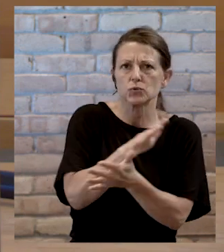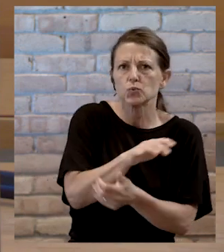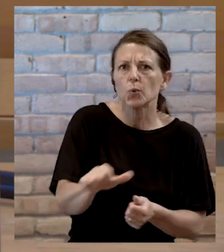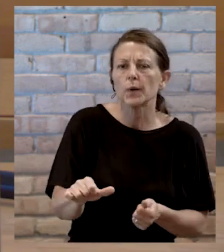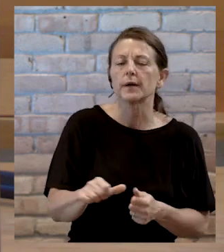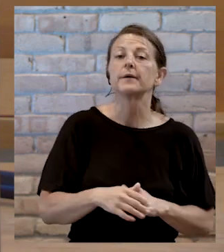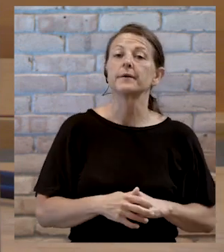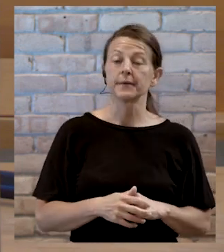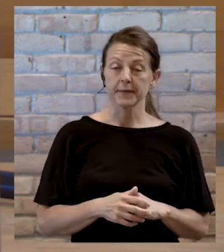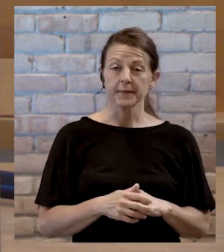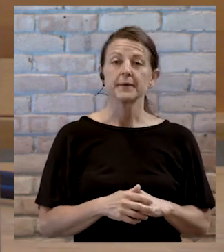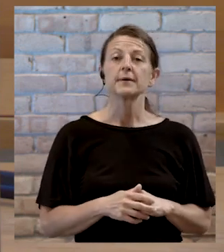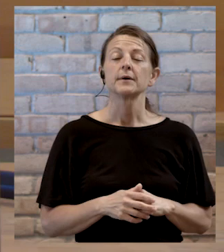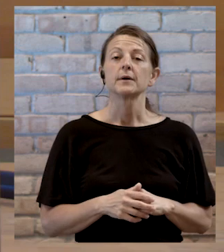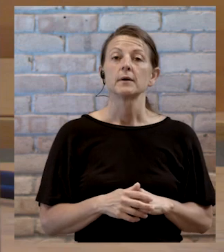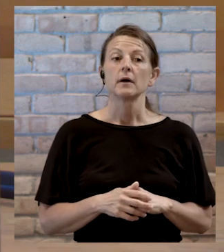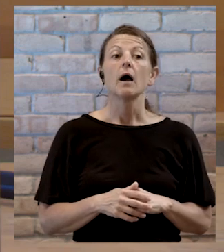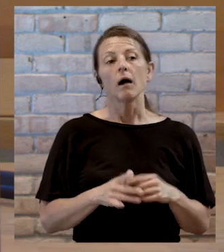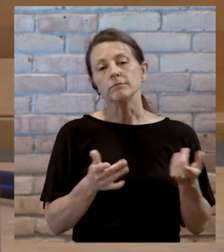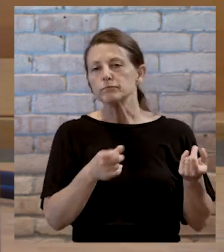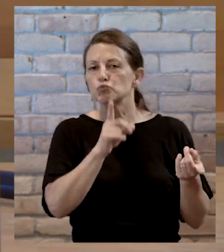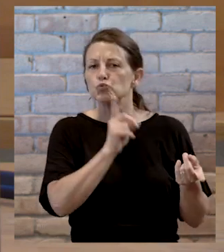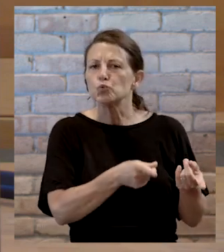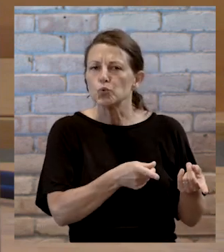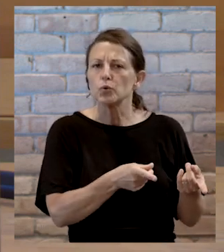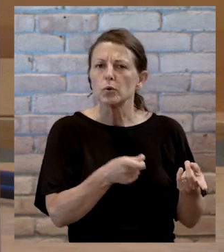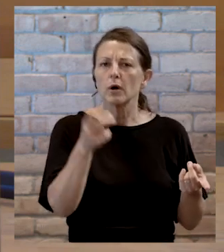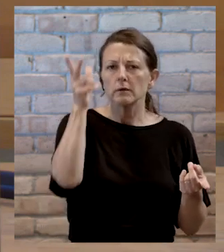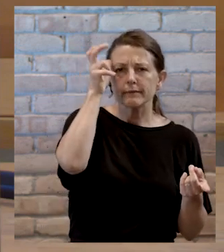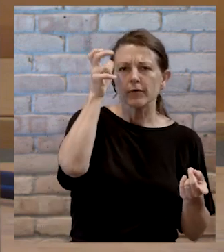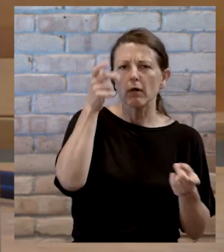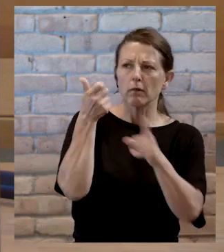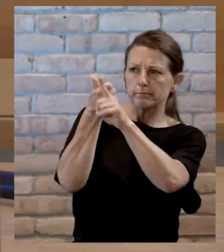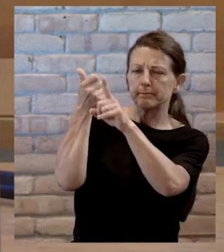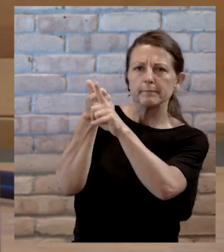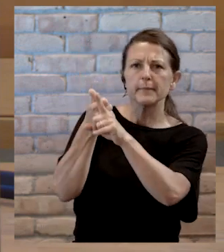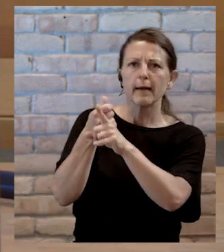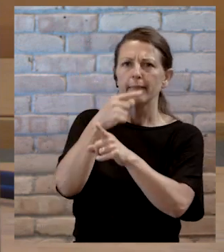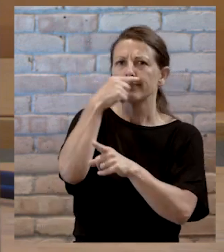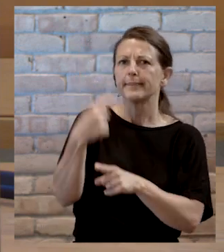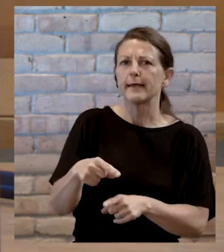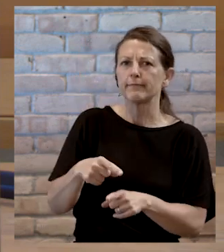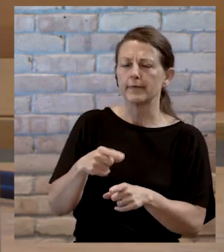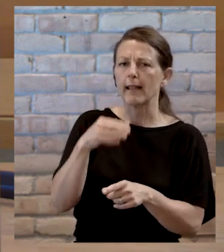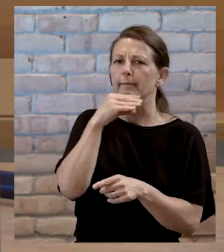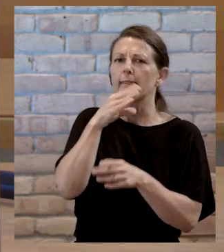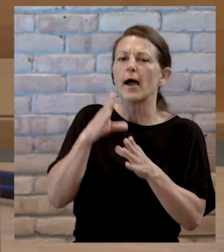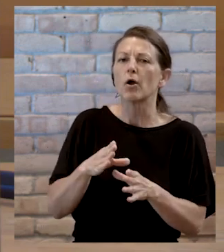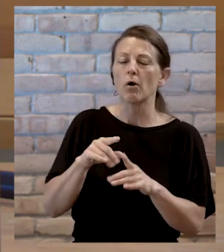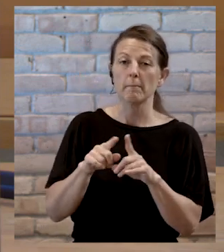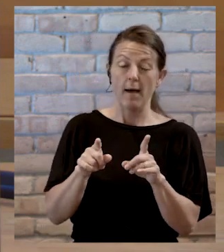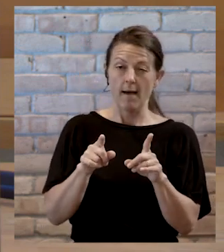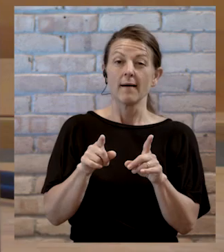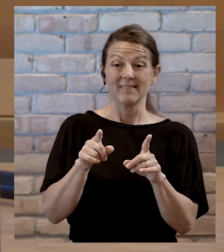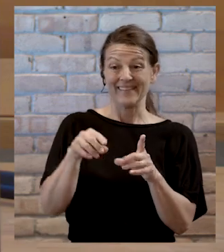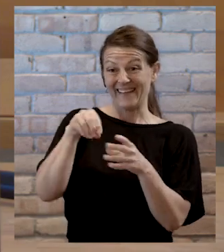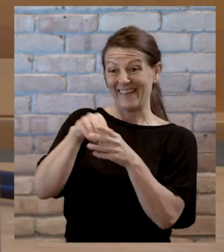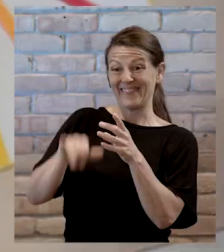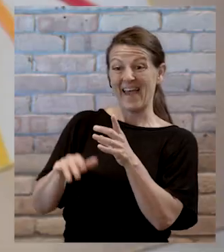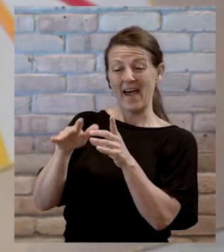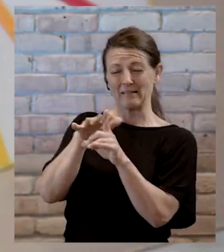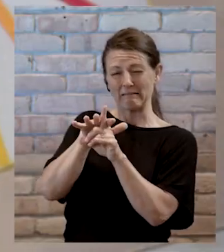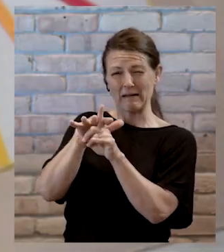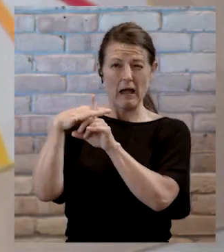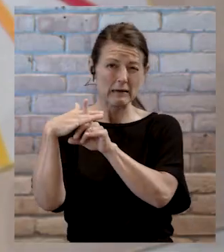destroy. And while it is true that the devil is a thief and a liar, when you look at the context of John 10:10,